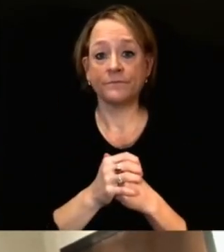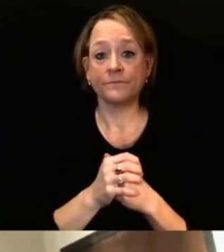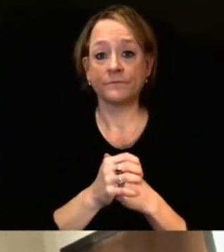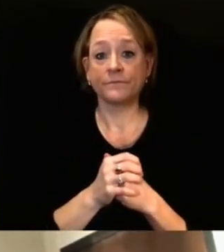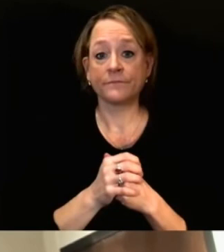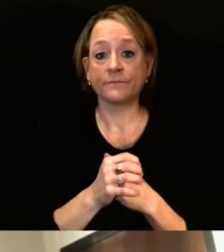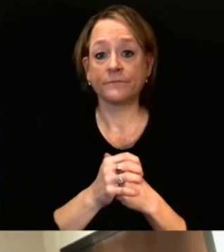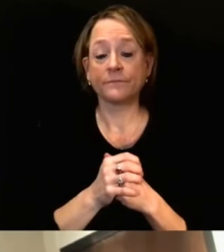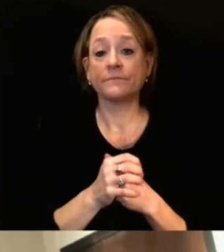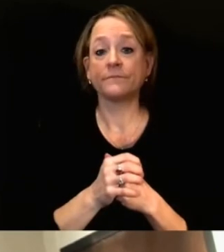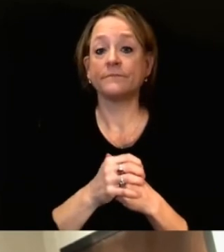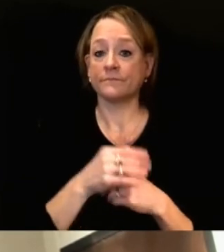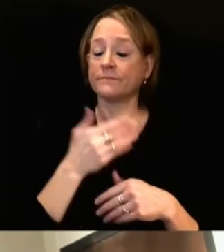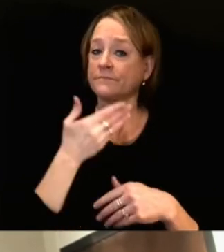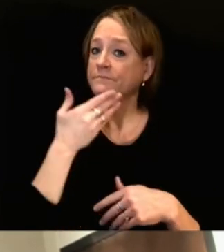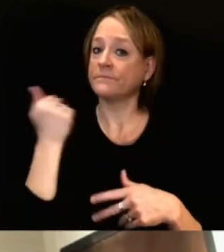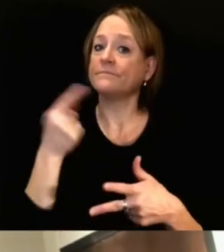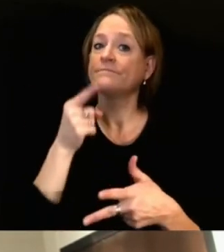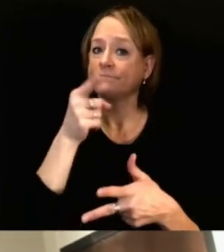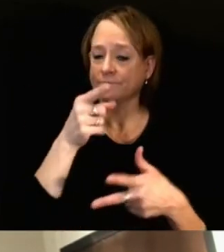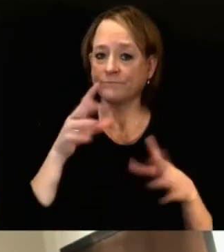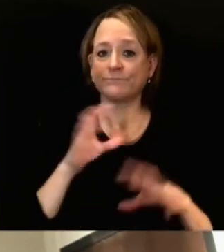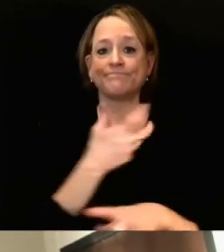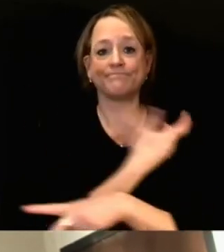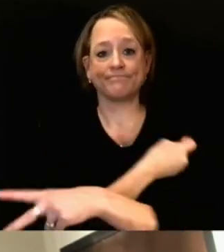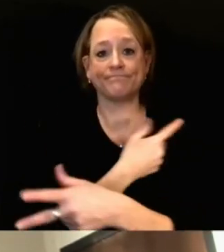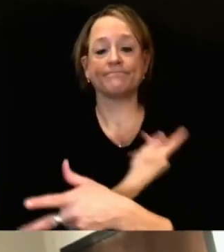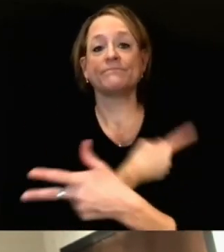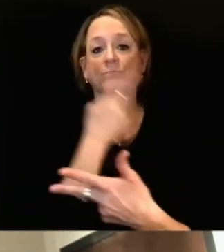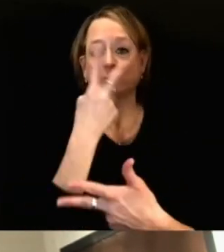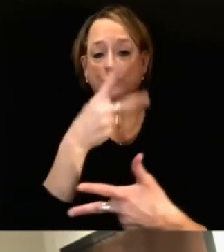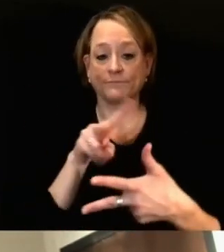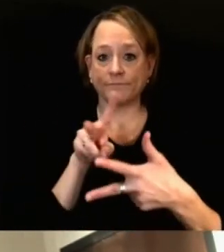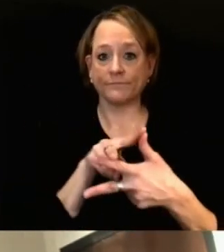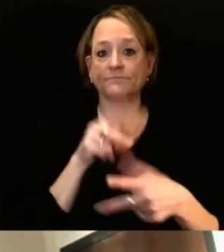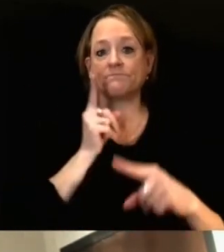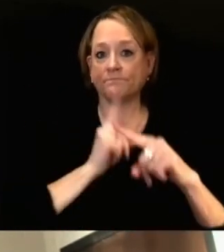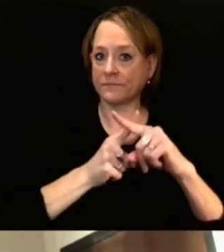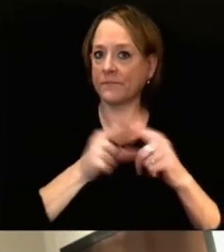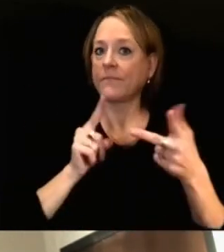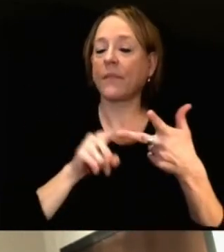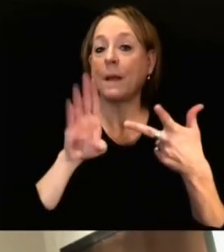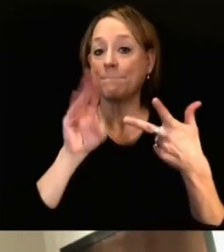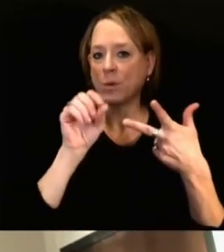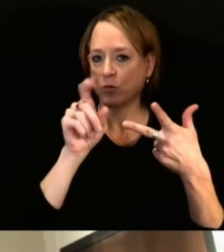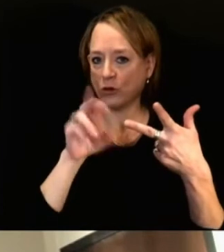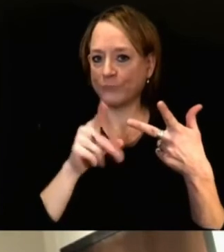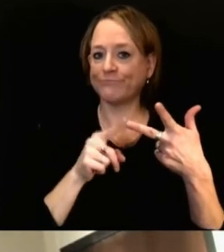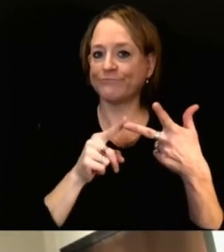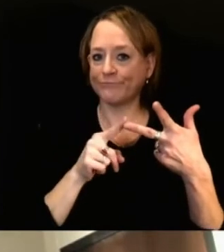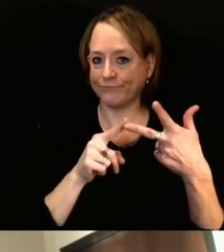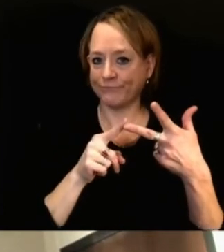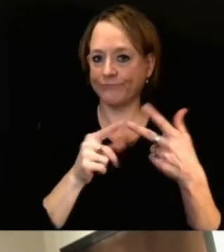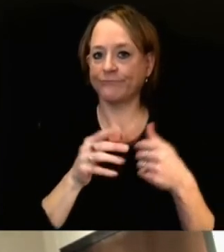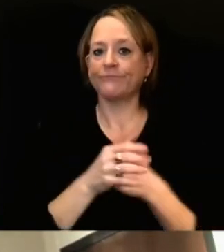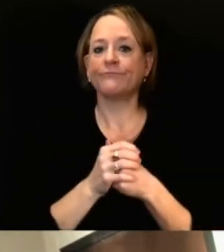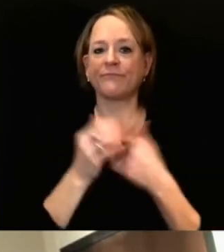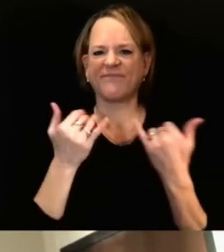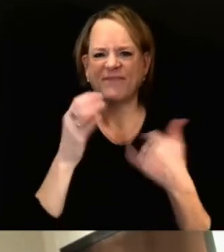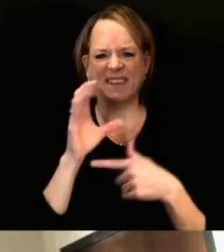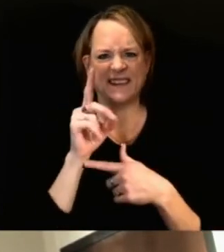just this week, the CDC is emphasizing booster doses more and actually shortened the